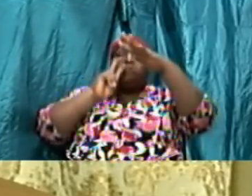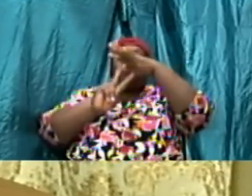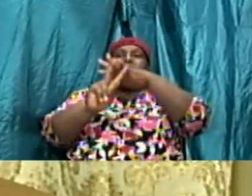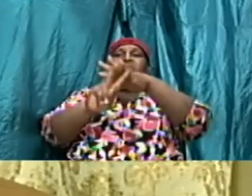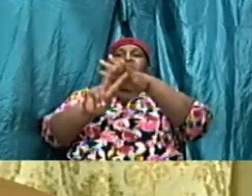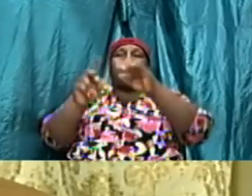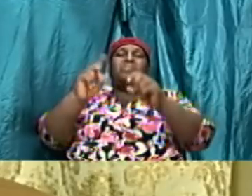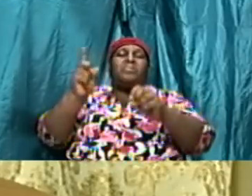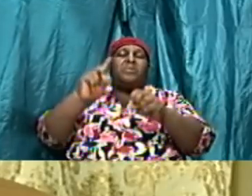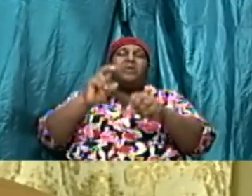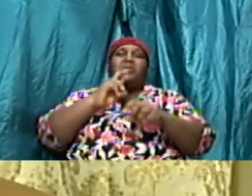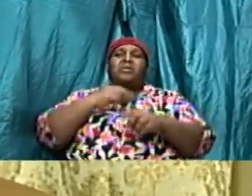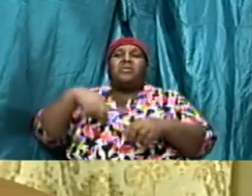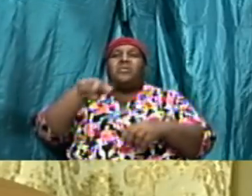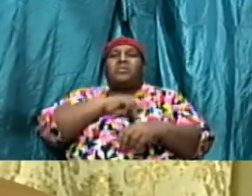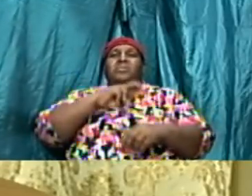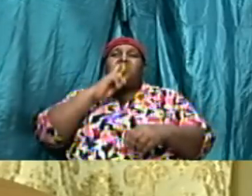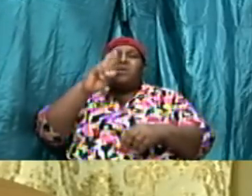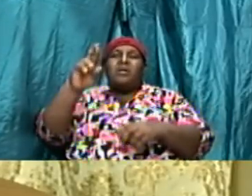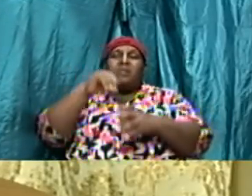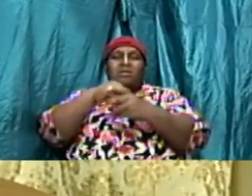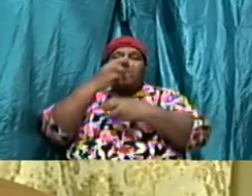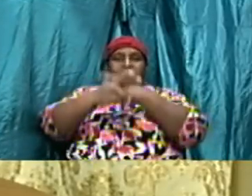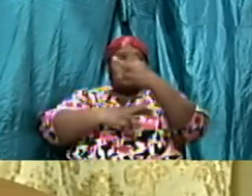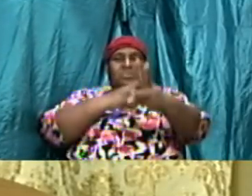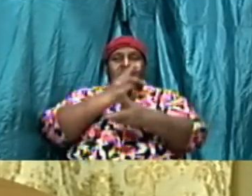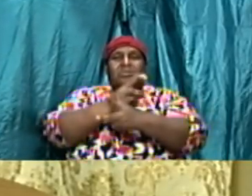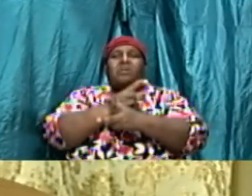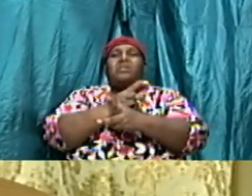are practically in the world today. And he covered